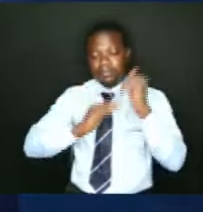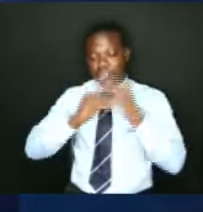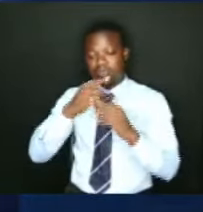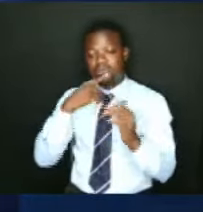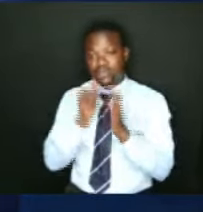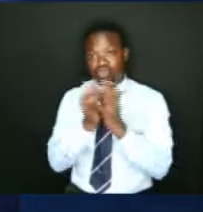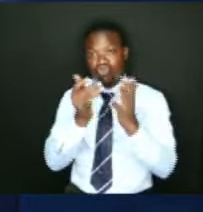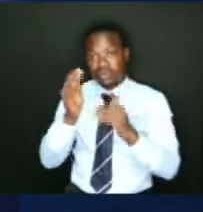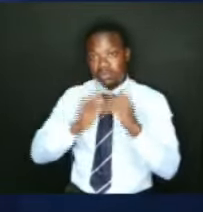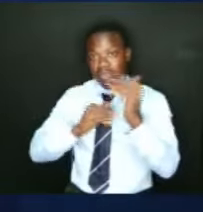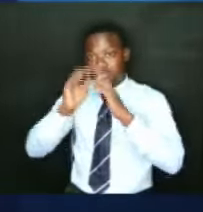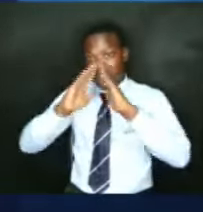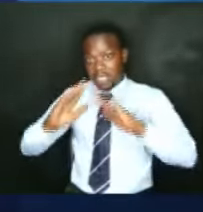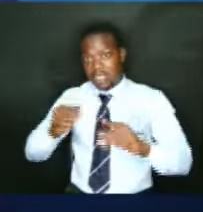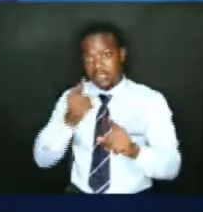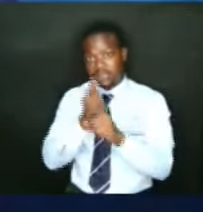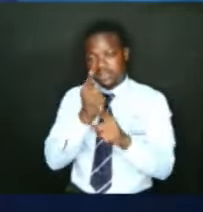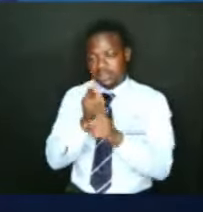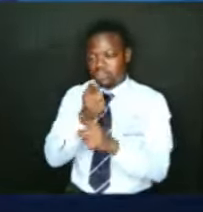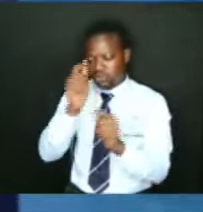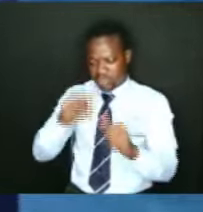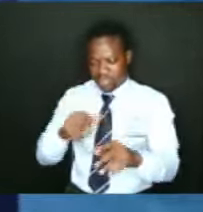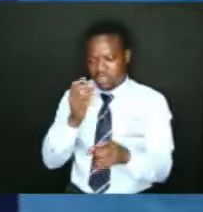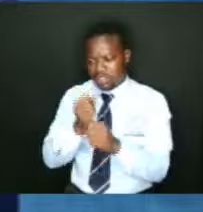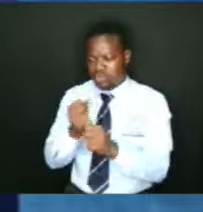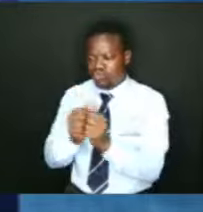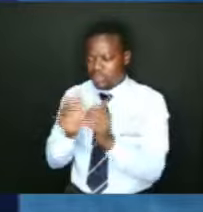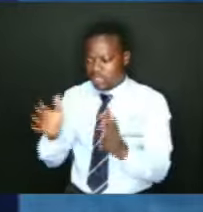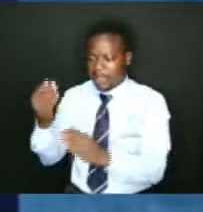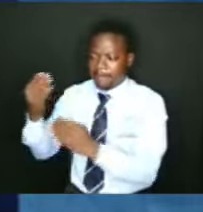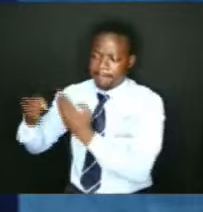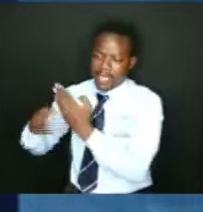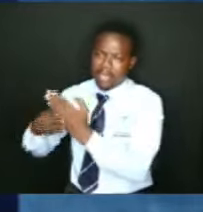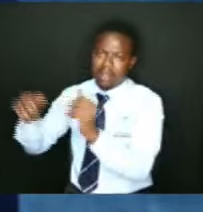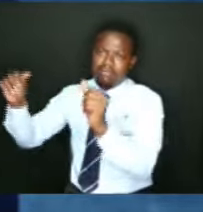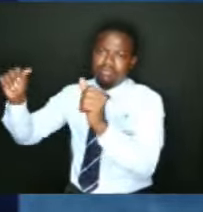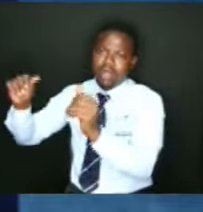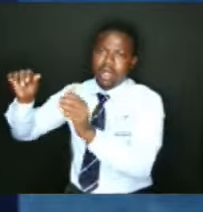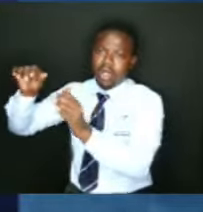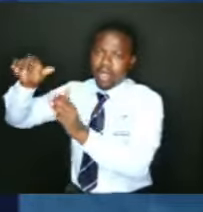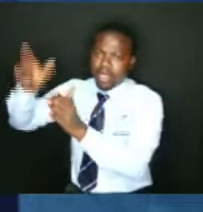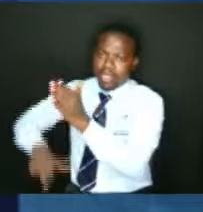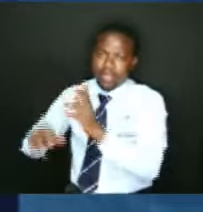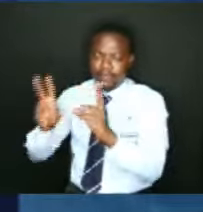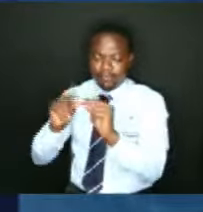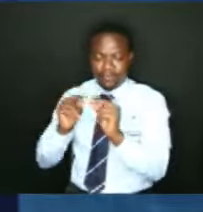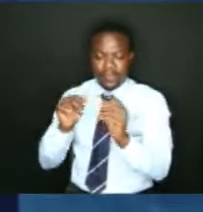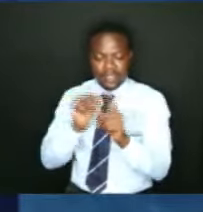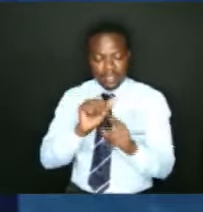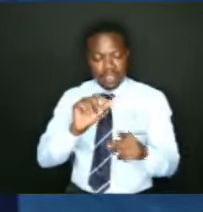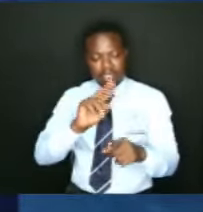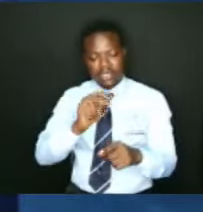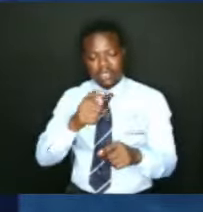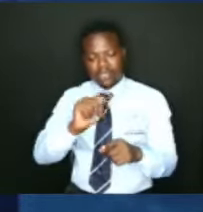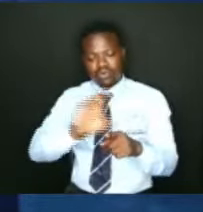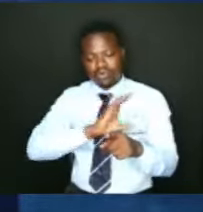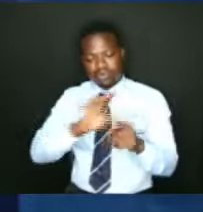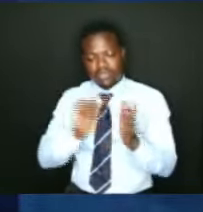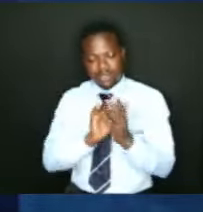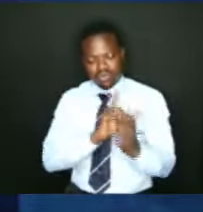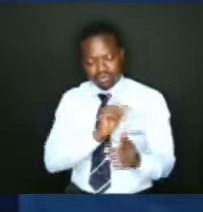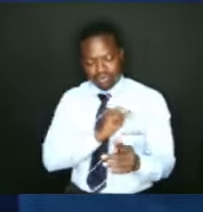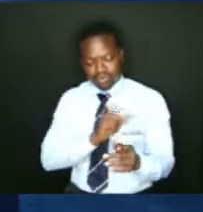you can own a luxury home without breaking the bank. Next Computers is your home of top-class quality computers and